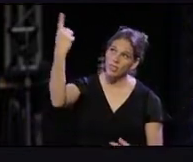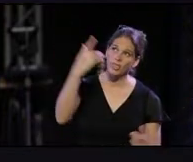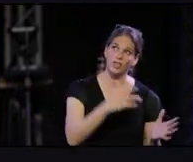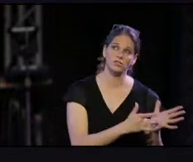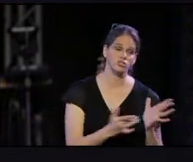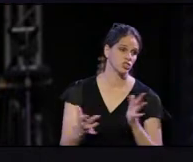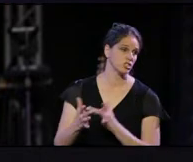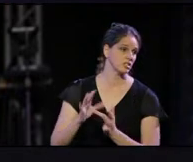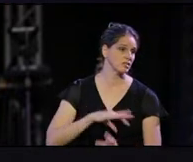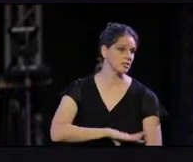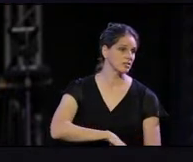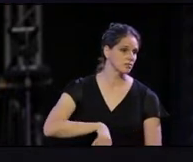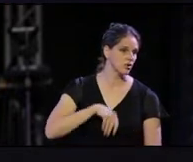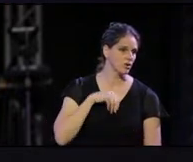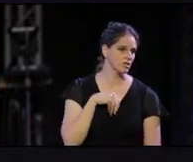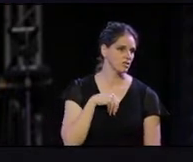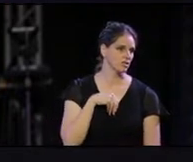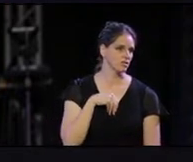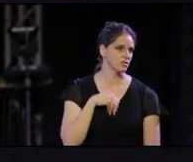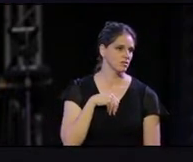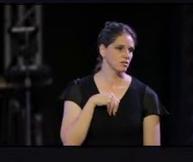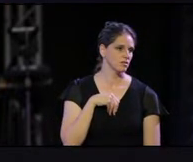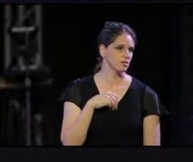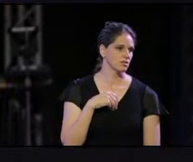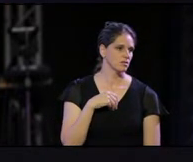Spirit, and with one another.